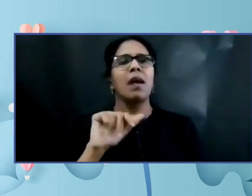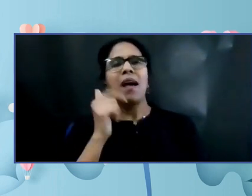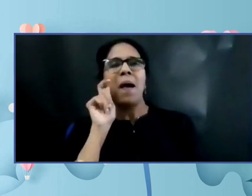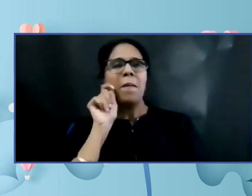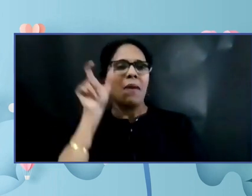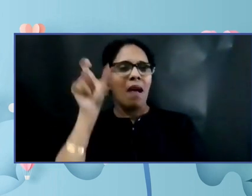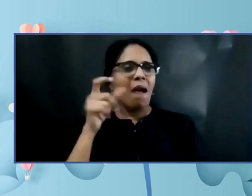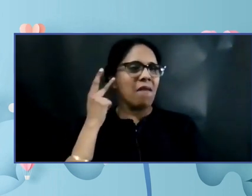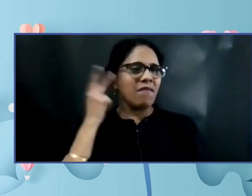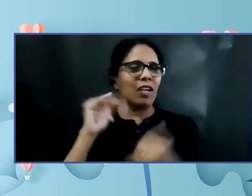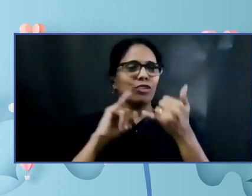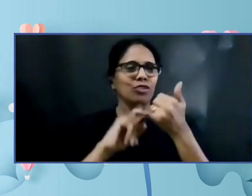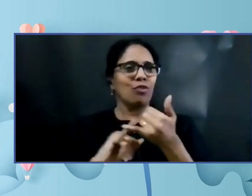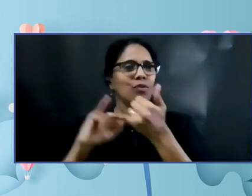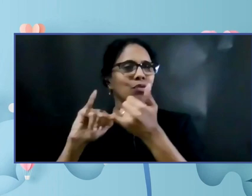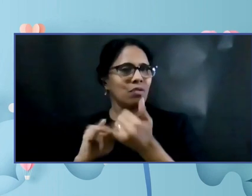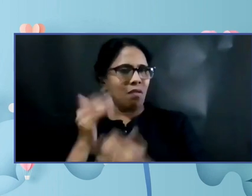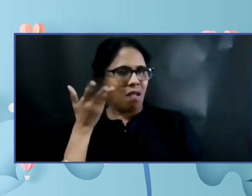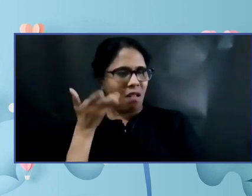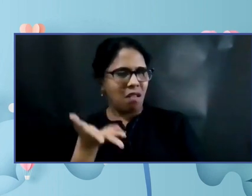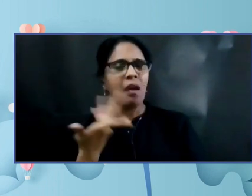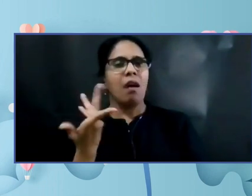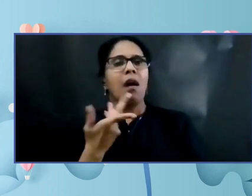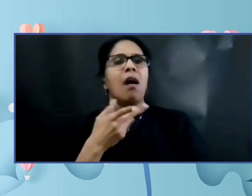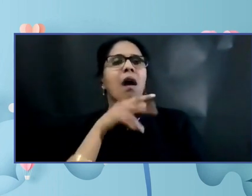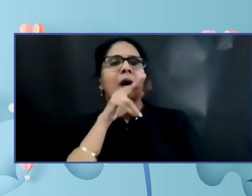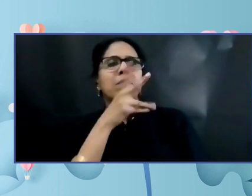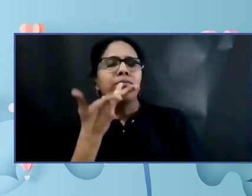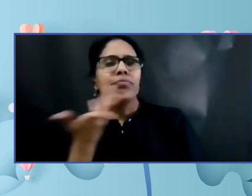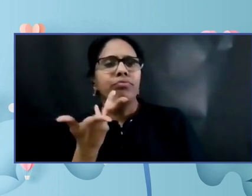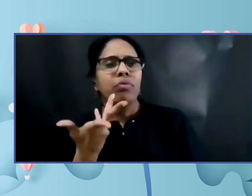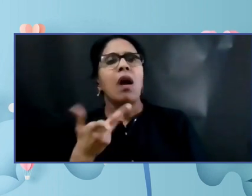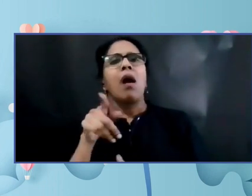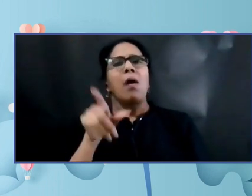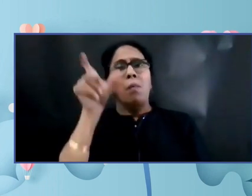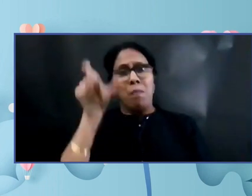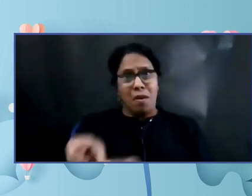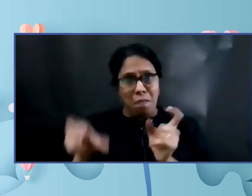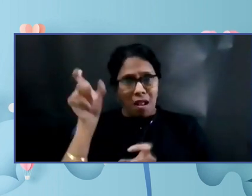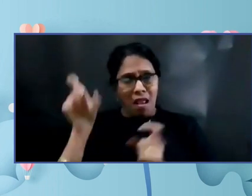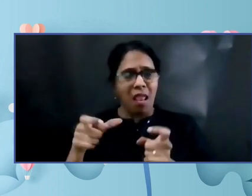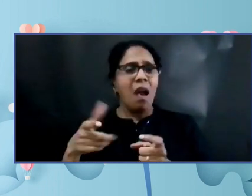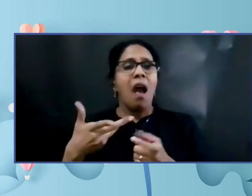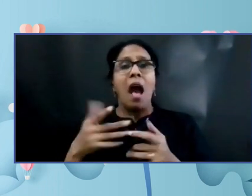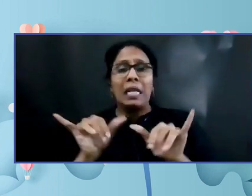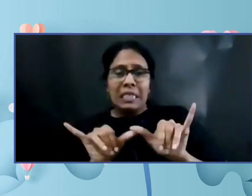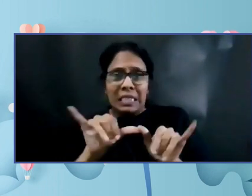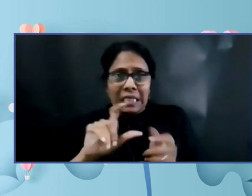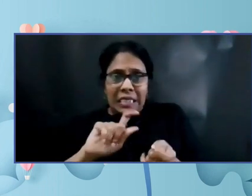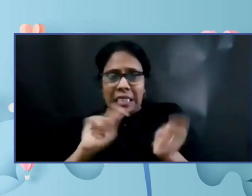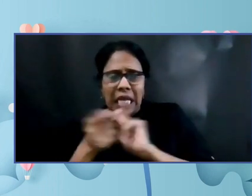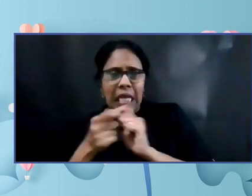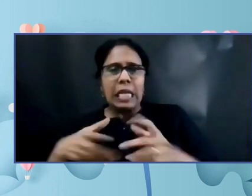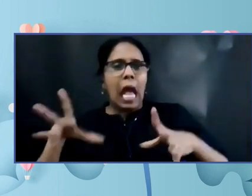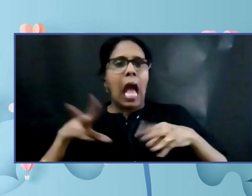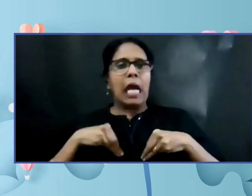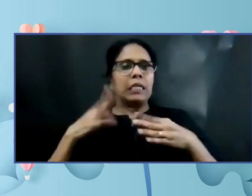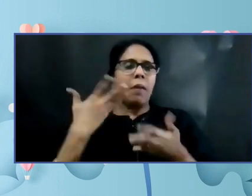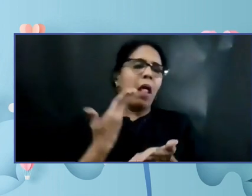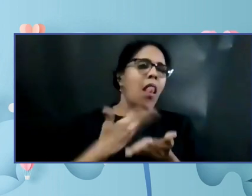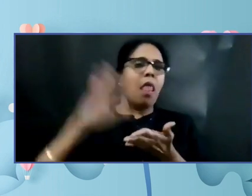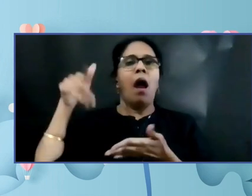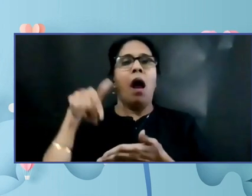Sean Stephenson, it is one's refusal to adapt. For still others of